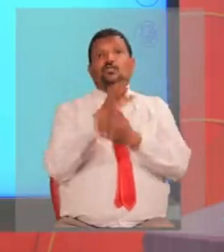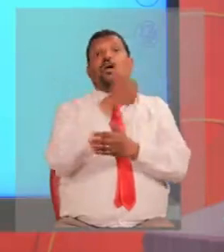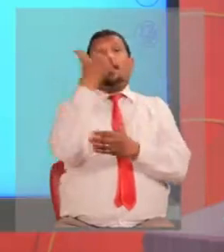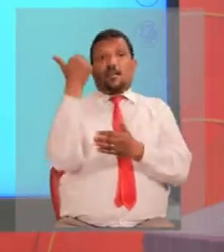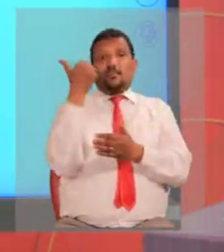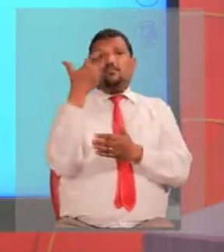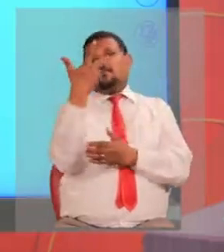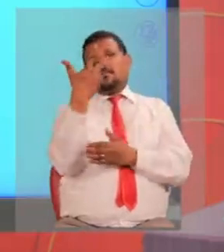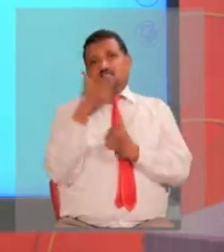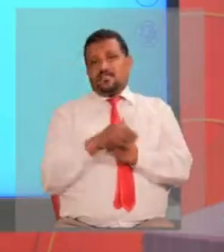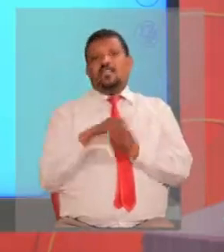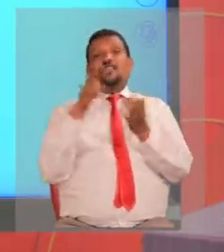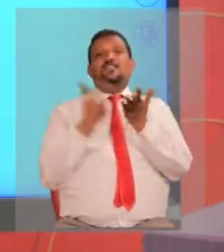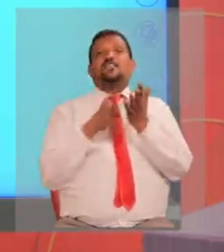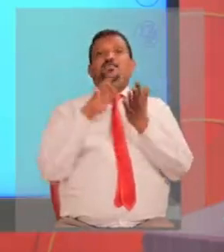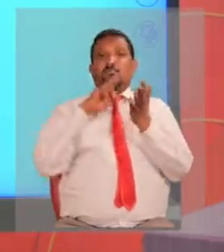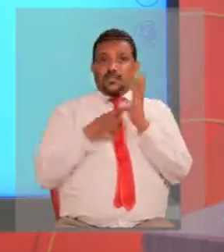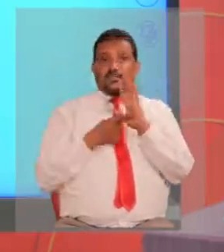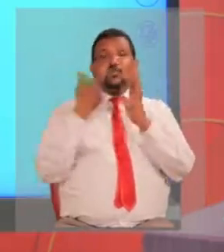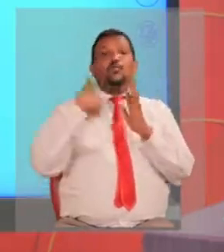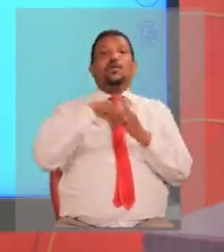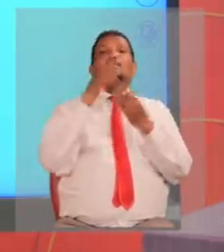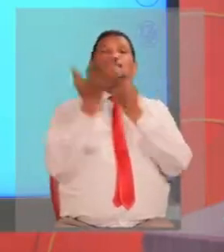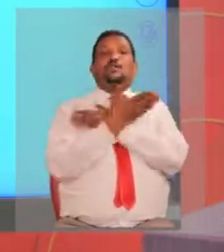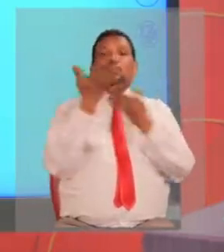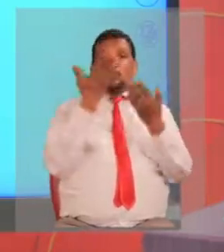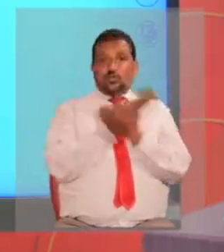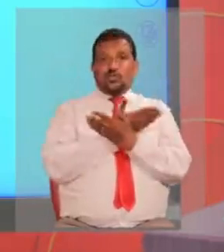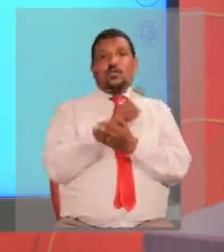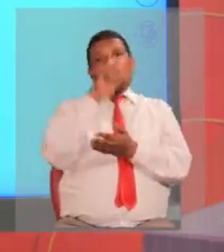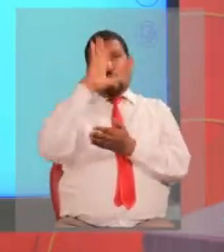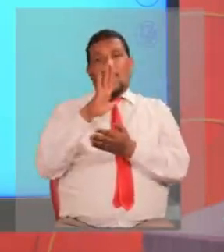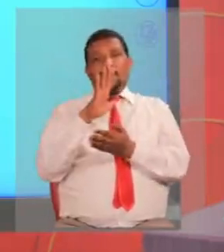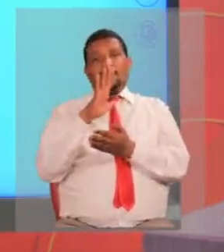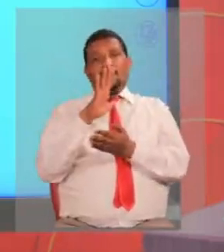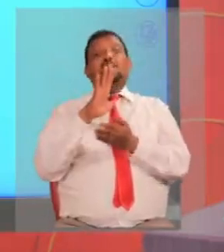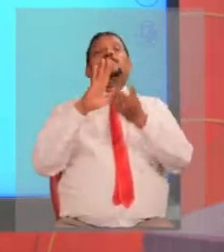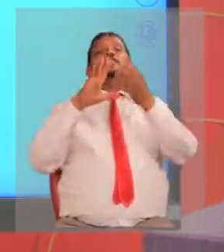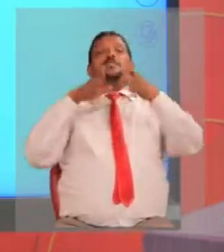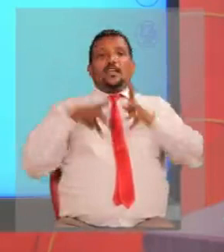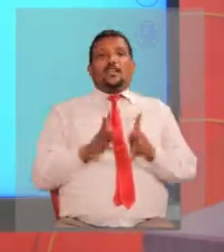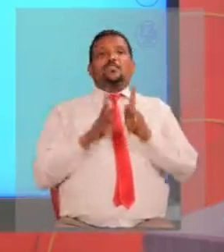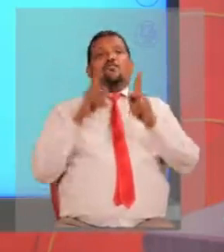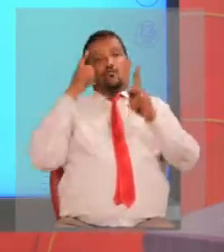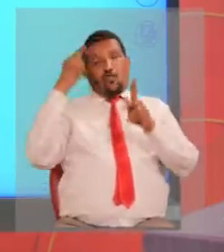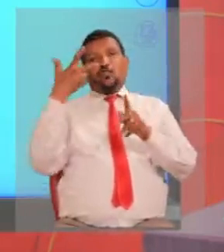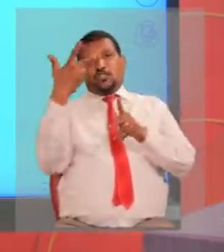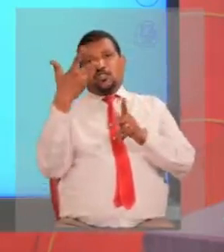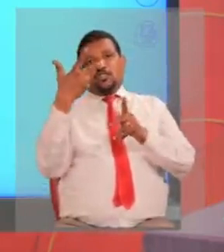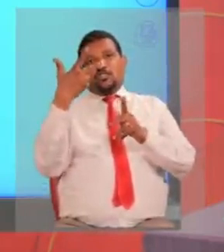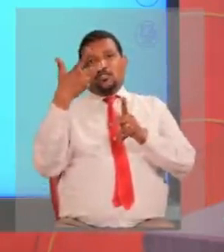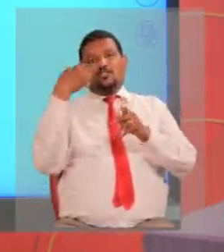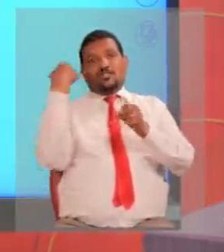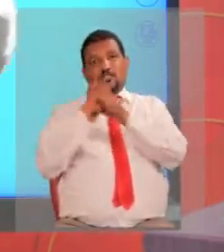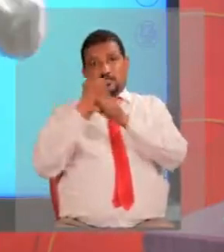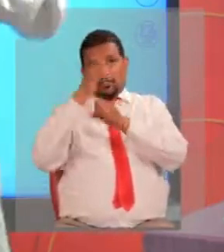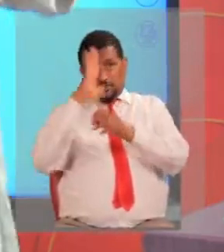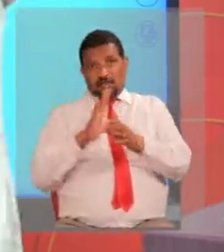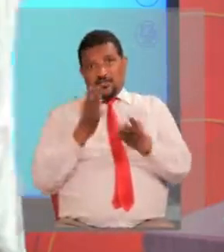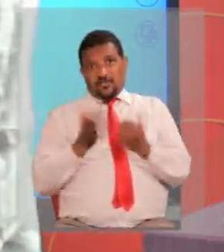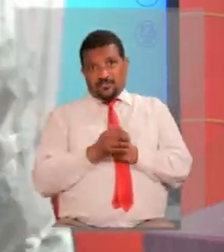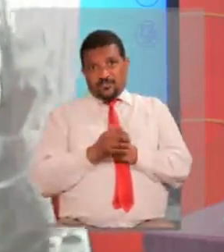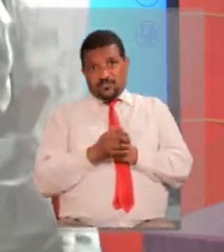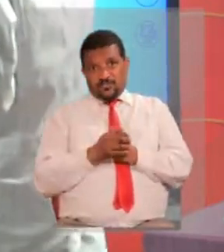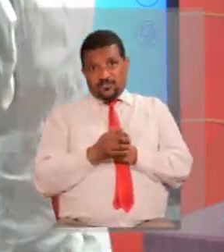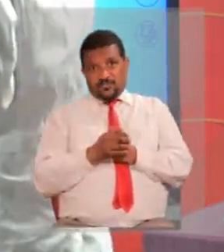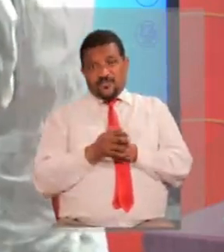another is 3. That means we are substituting 1 tractor for 3 labor. Similarly, when we